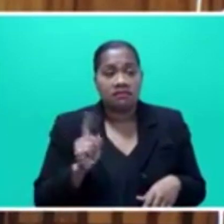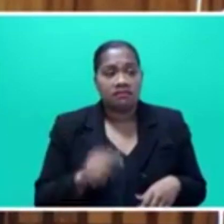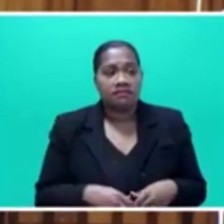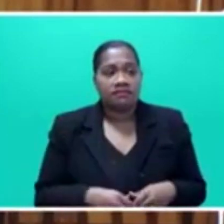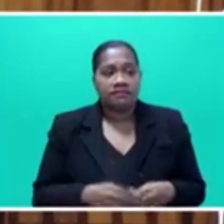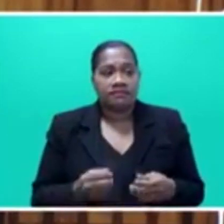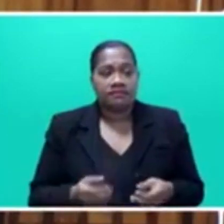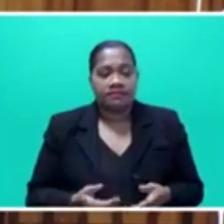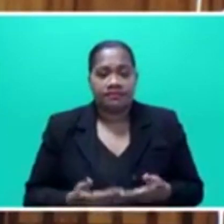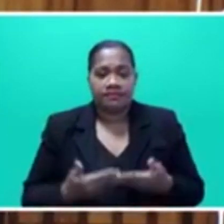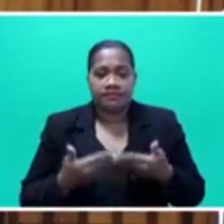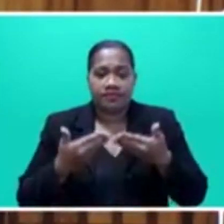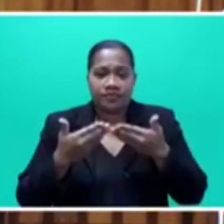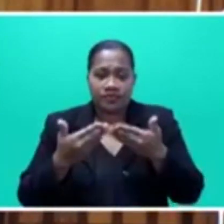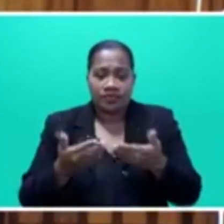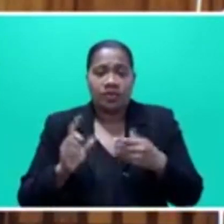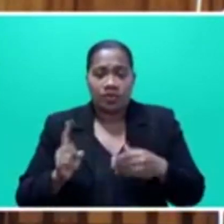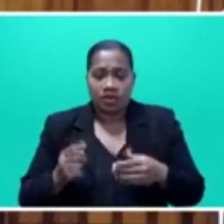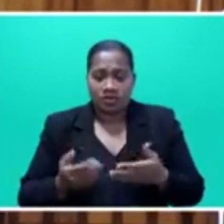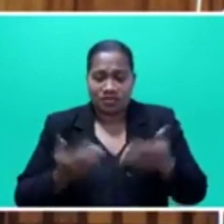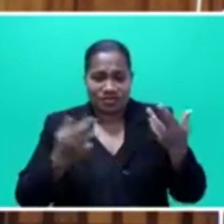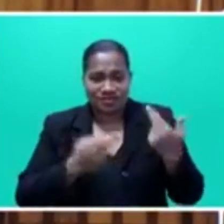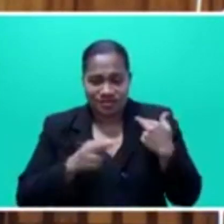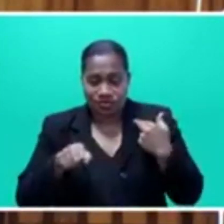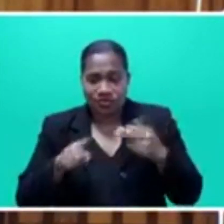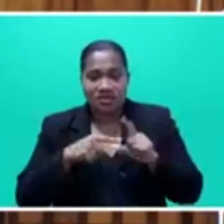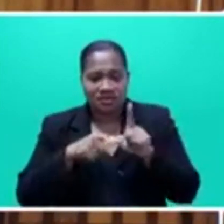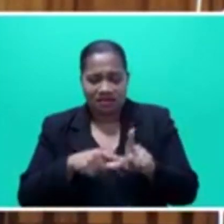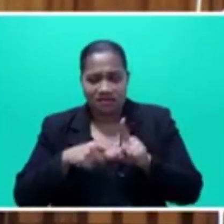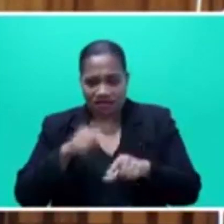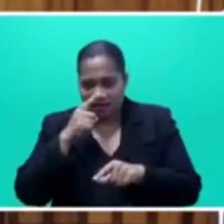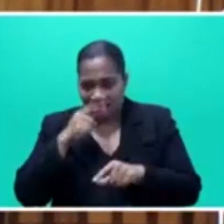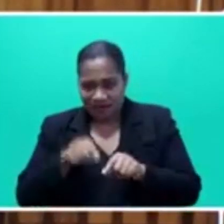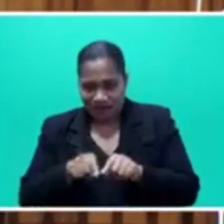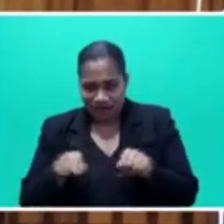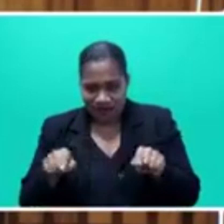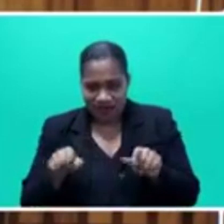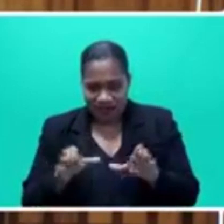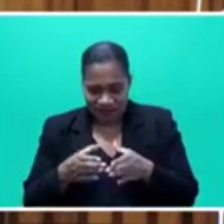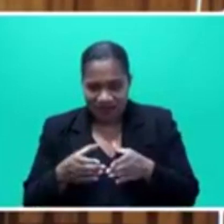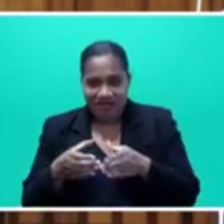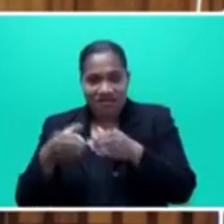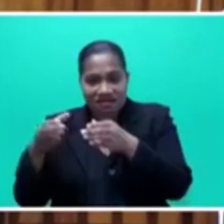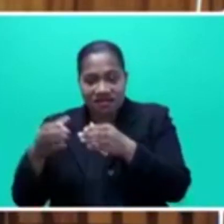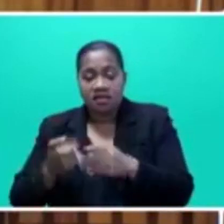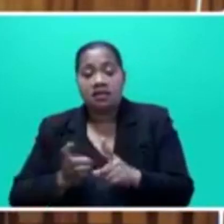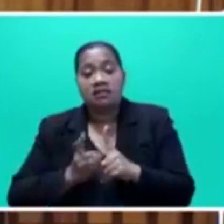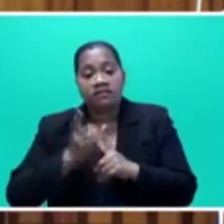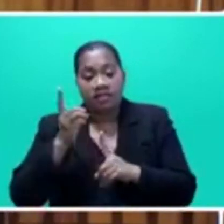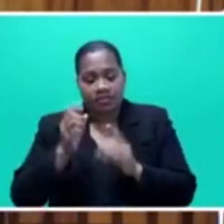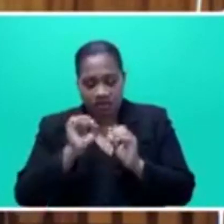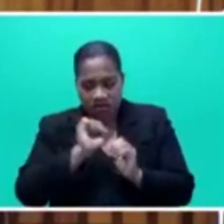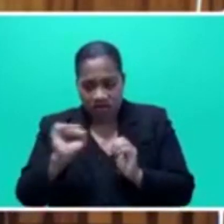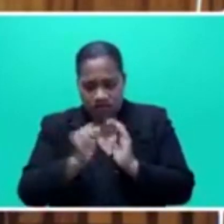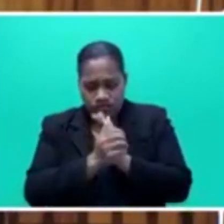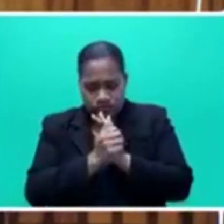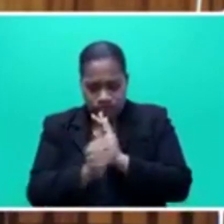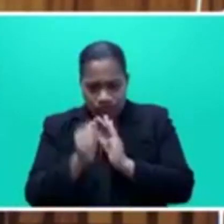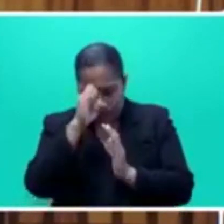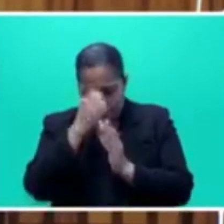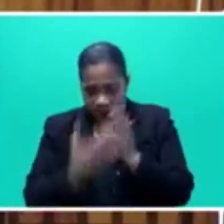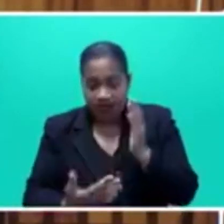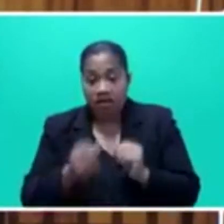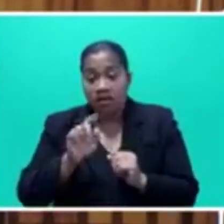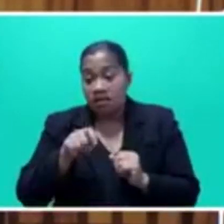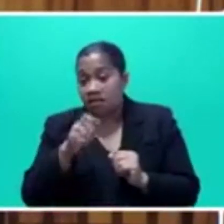huge insult to our young delegation. Because this young delegation, they're developing the expertise. In the next 5, 10 years, they'll